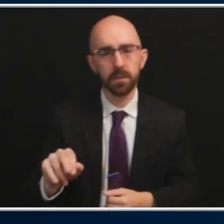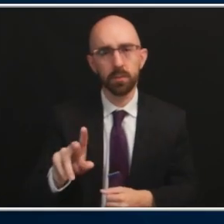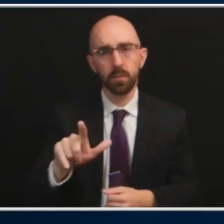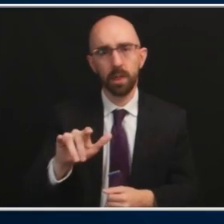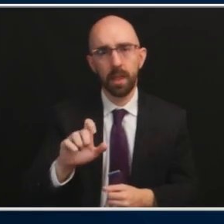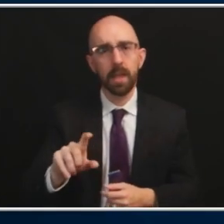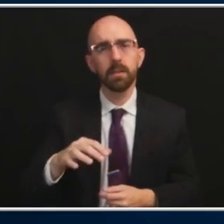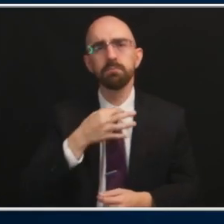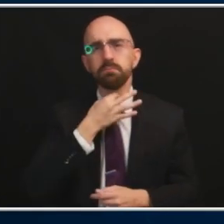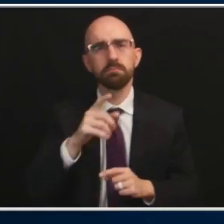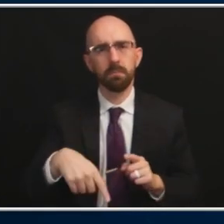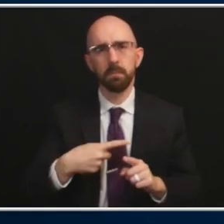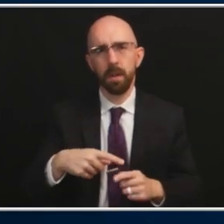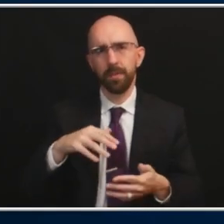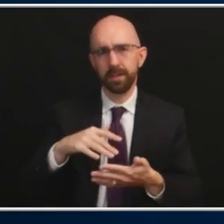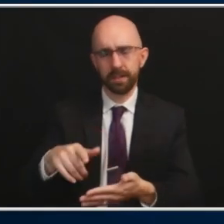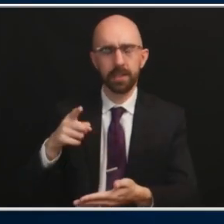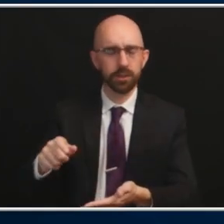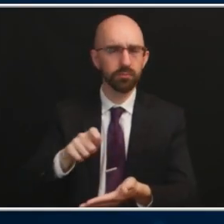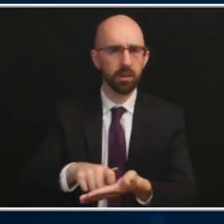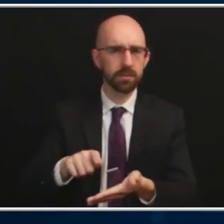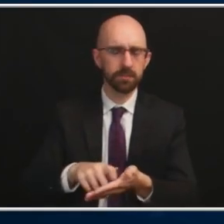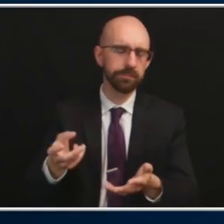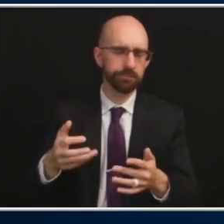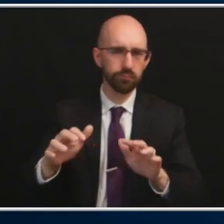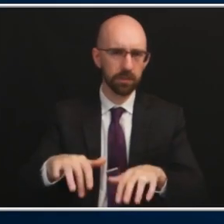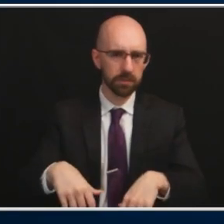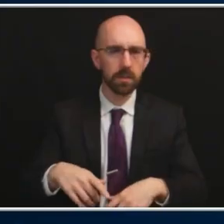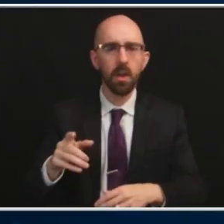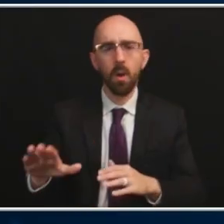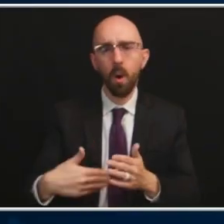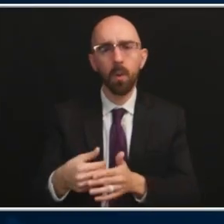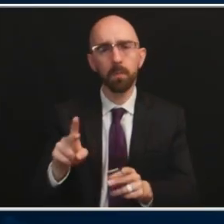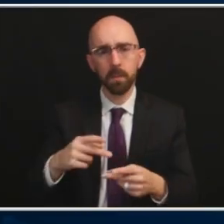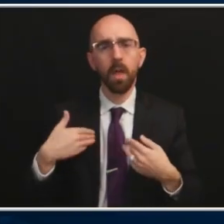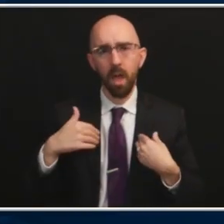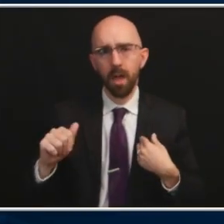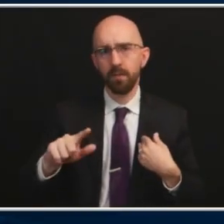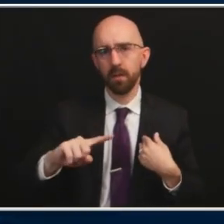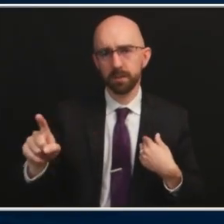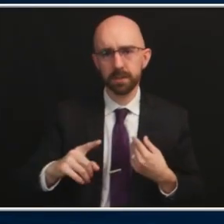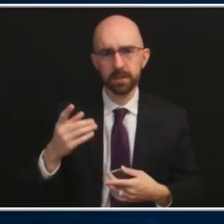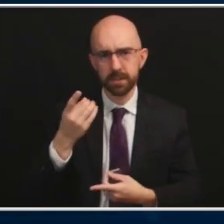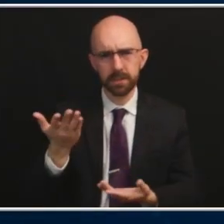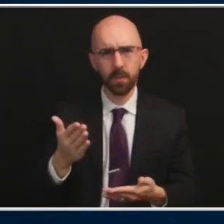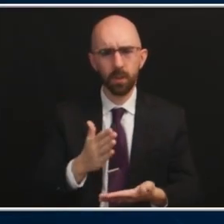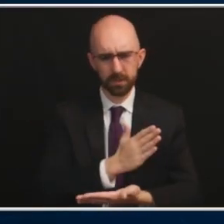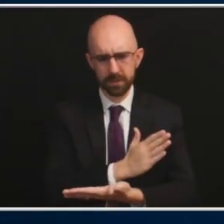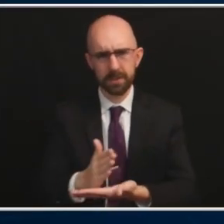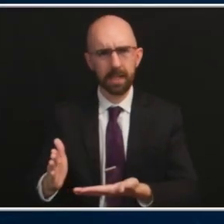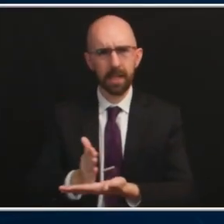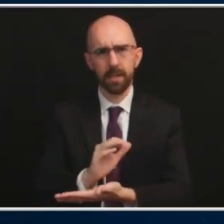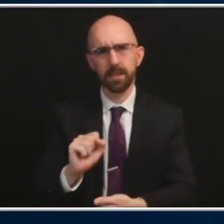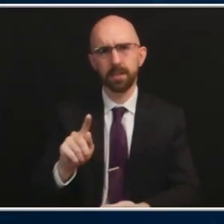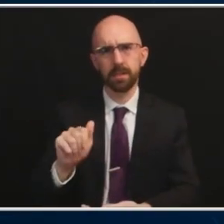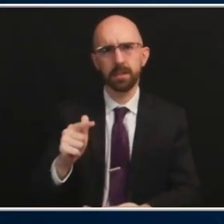study. She writes that you said all the people in the study had Alzheimer's disease. What stages of the disease were they